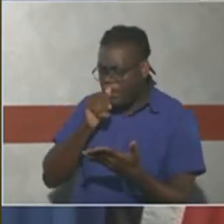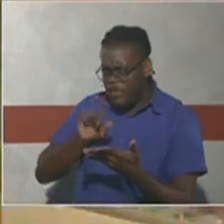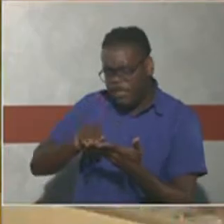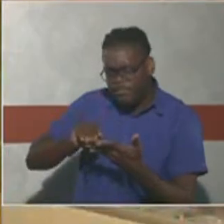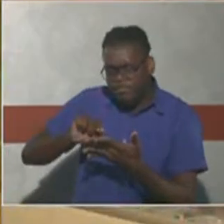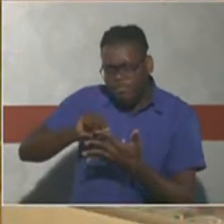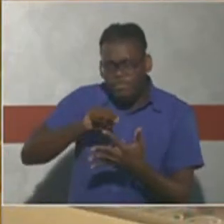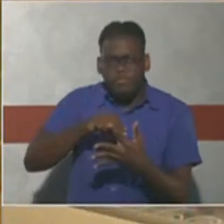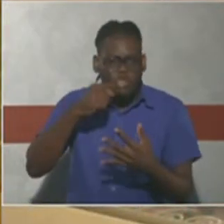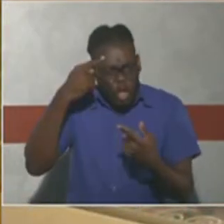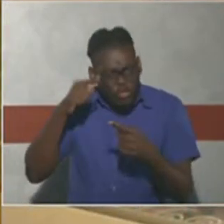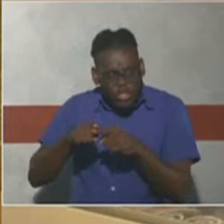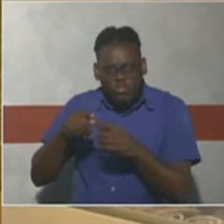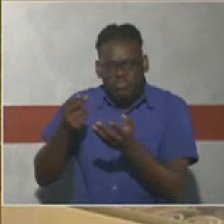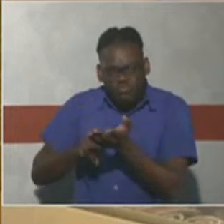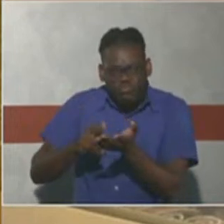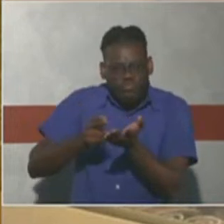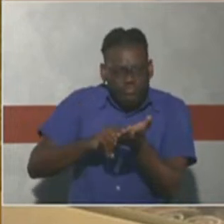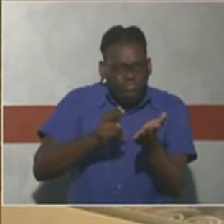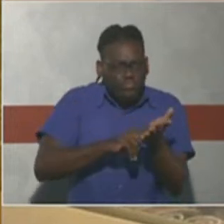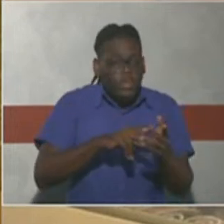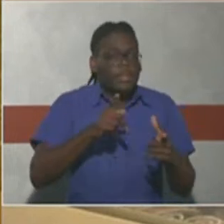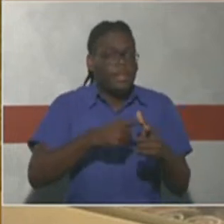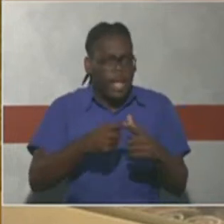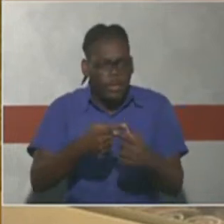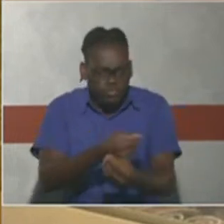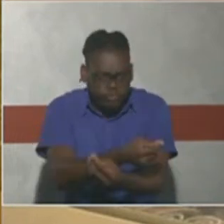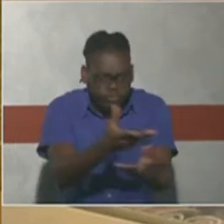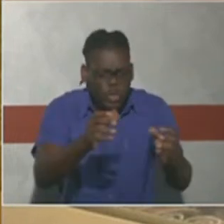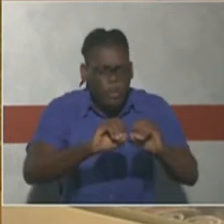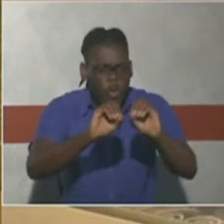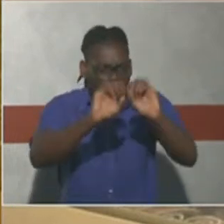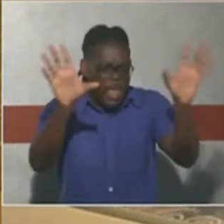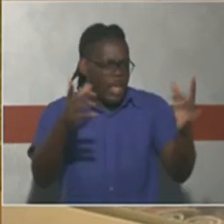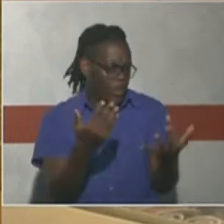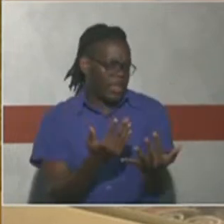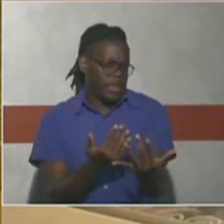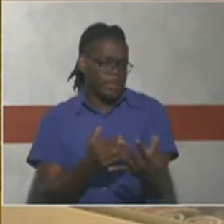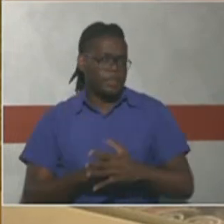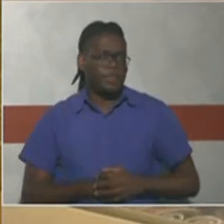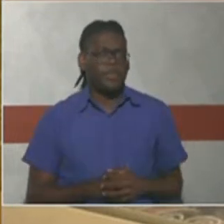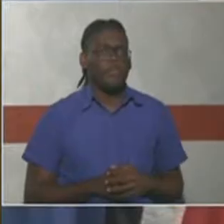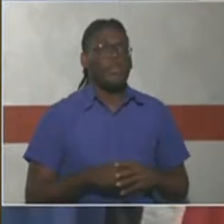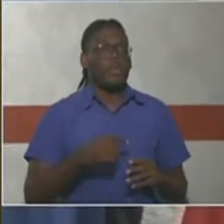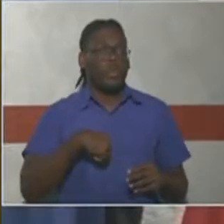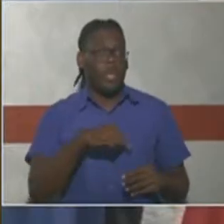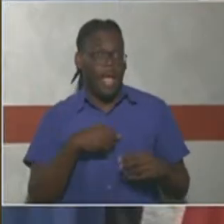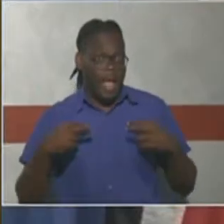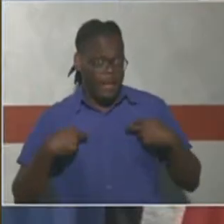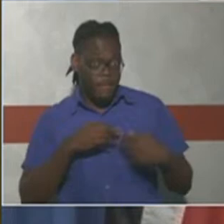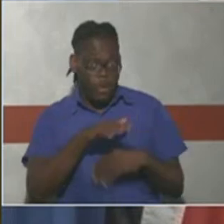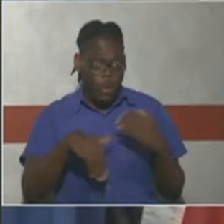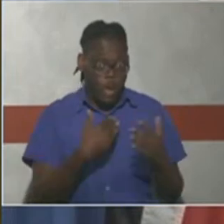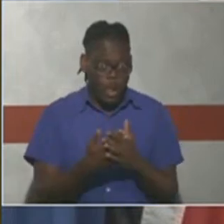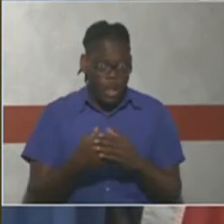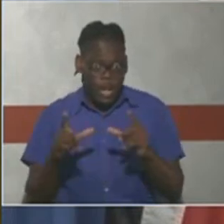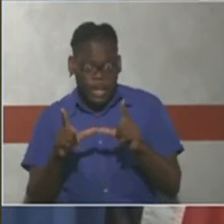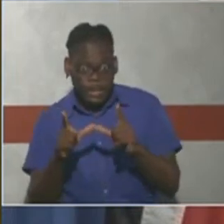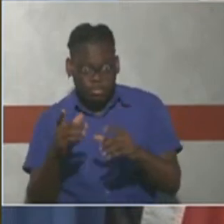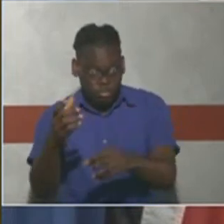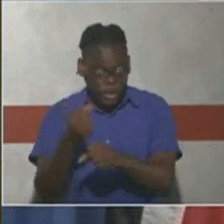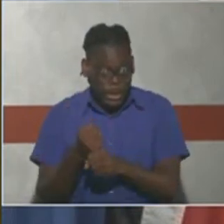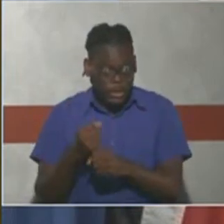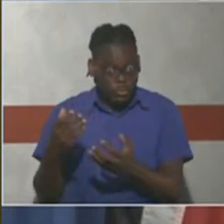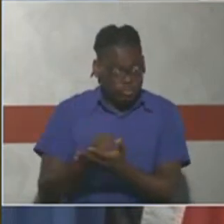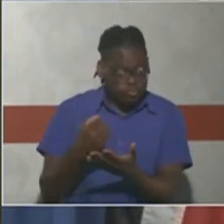Cost to getting license, or negotiations, etc. I think there will be some. There are usually